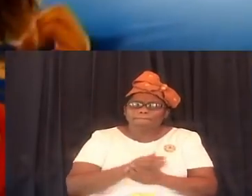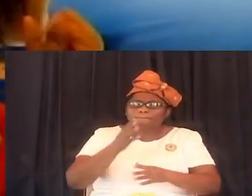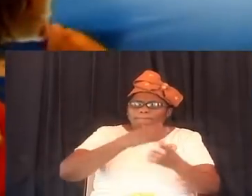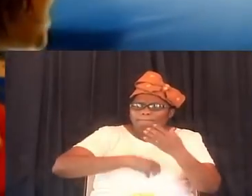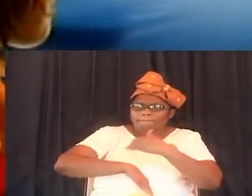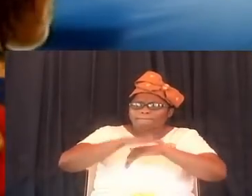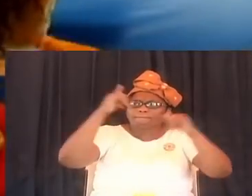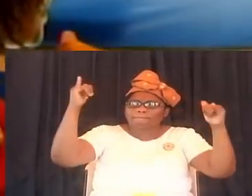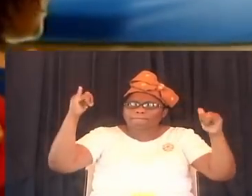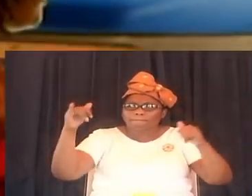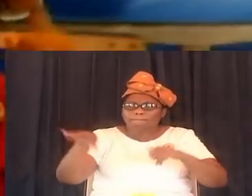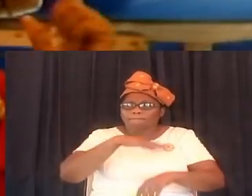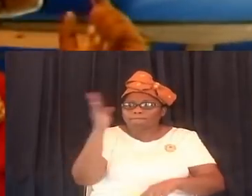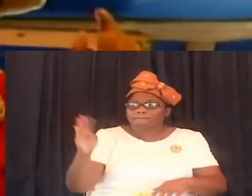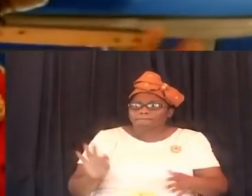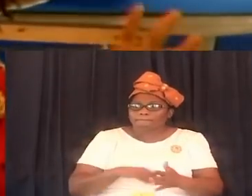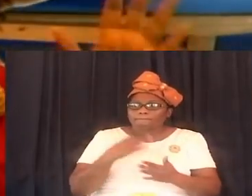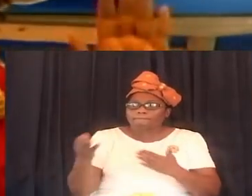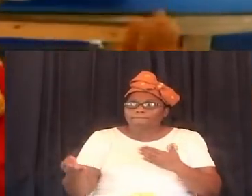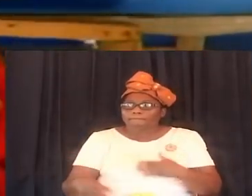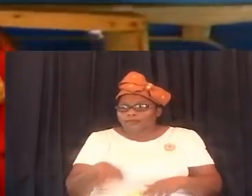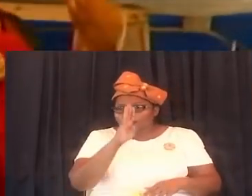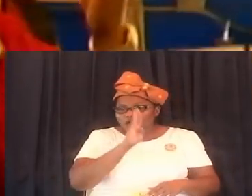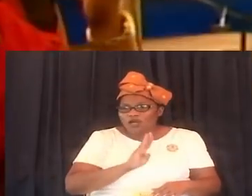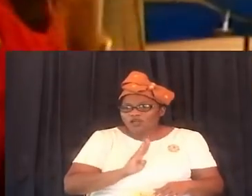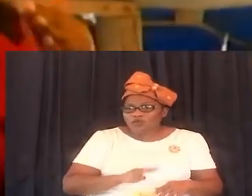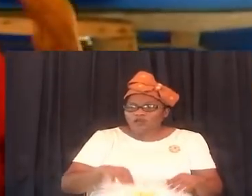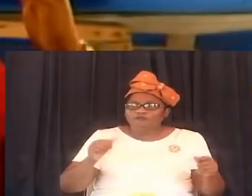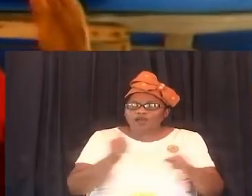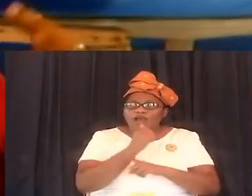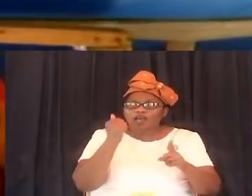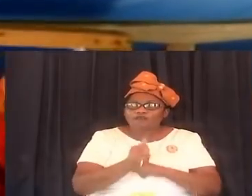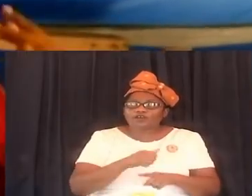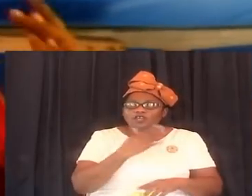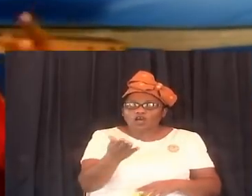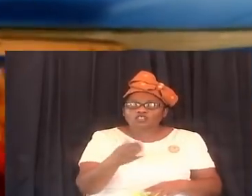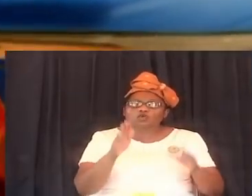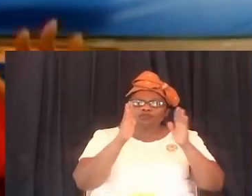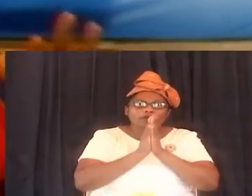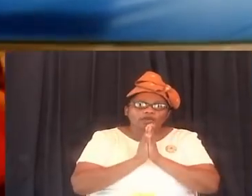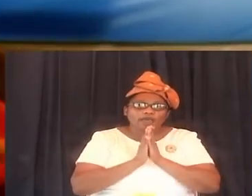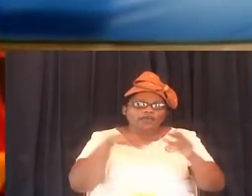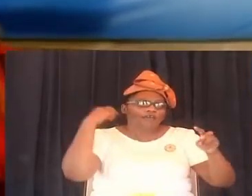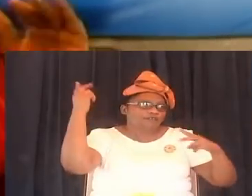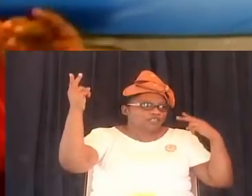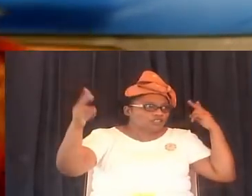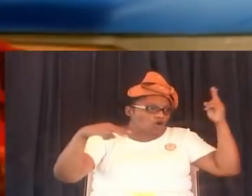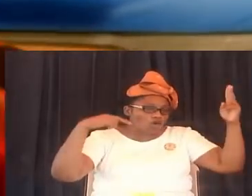array, heaven's grace shall never fail. God will fight for those who